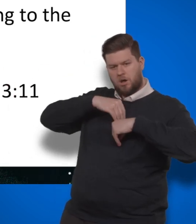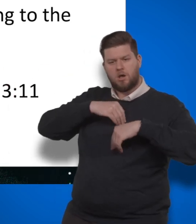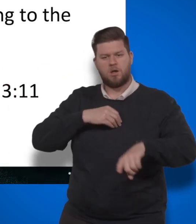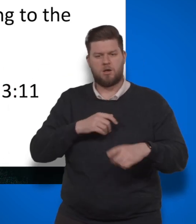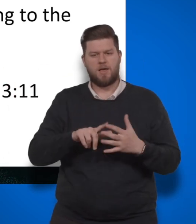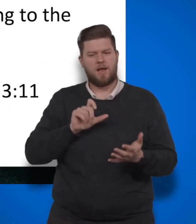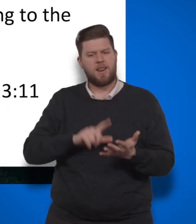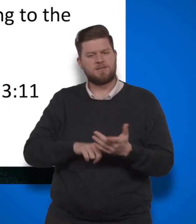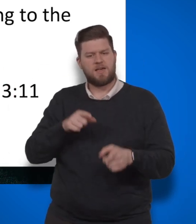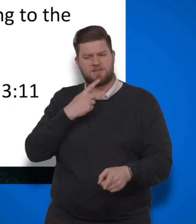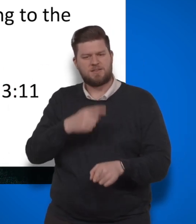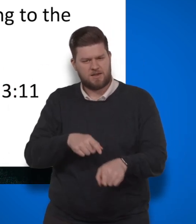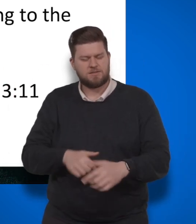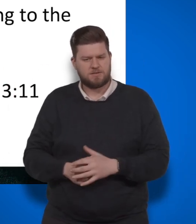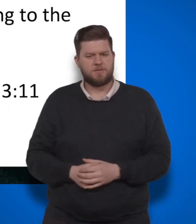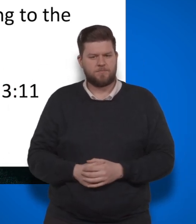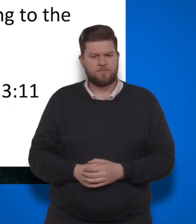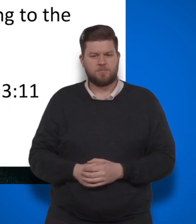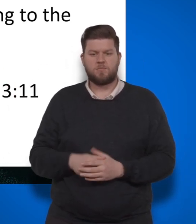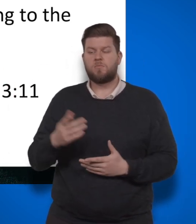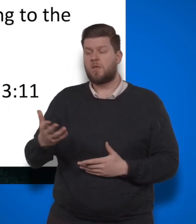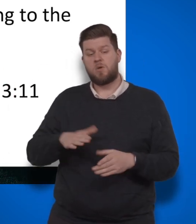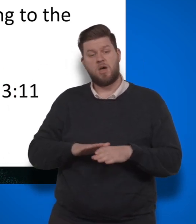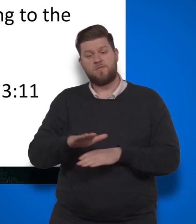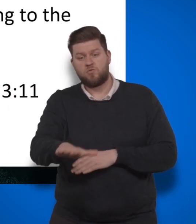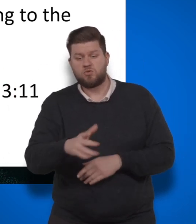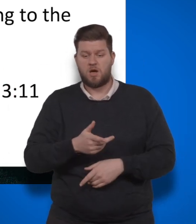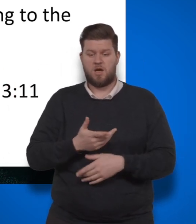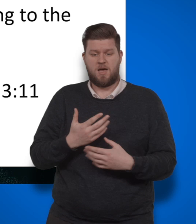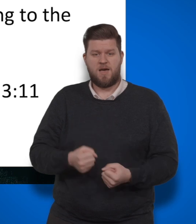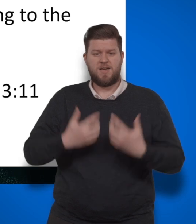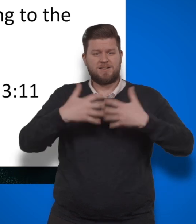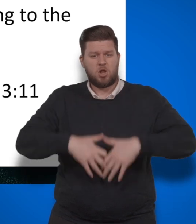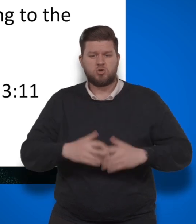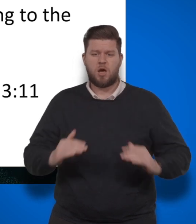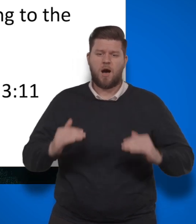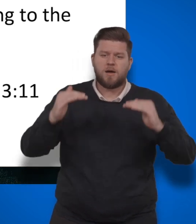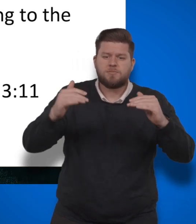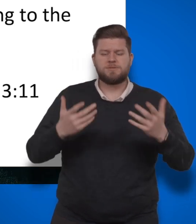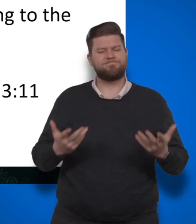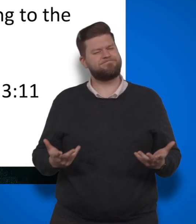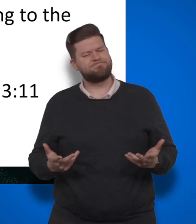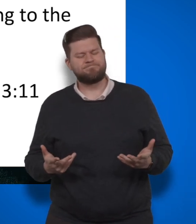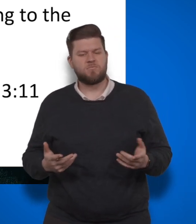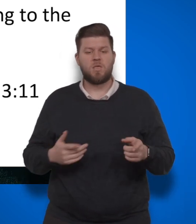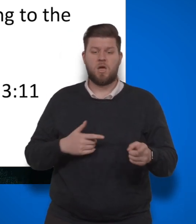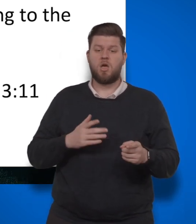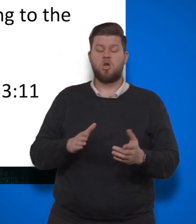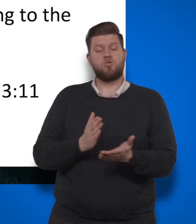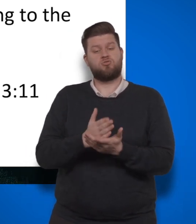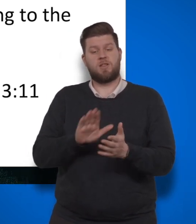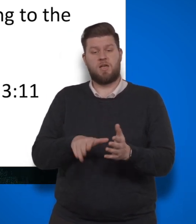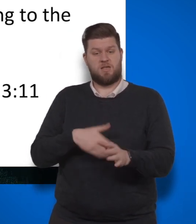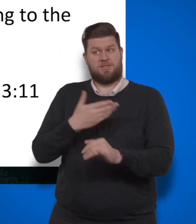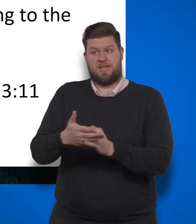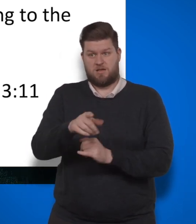future may not be through technological enhancements, although they may have their place. Ultimately, the route to our future